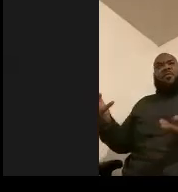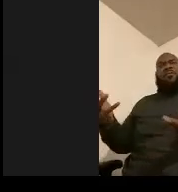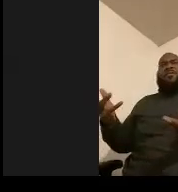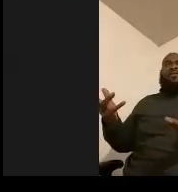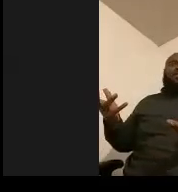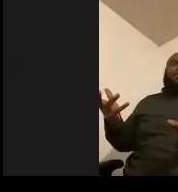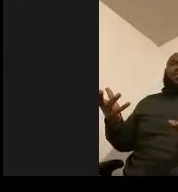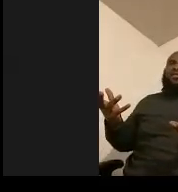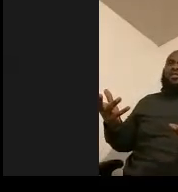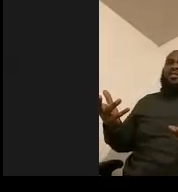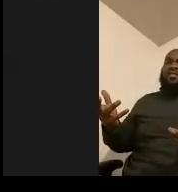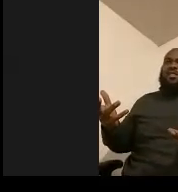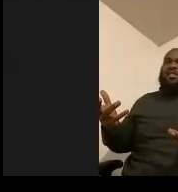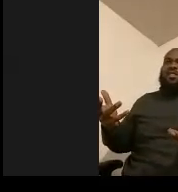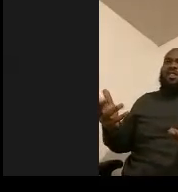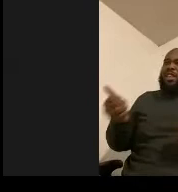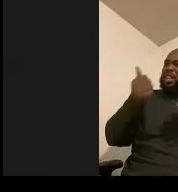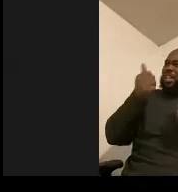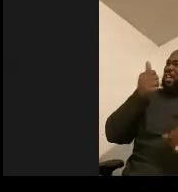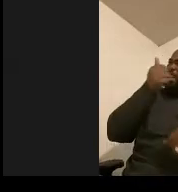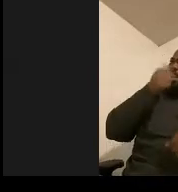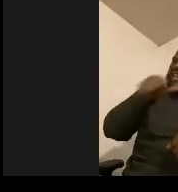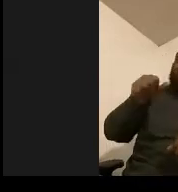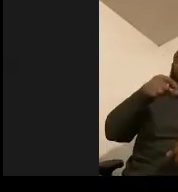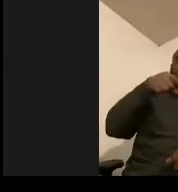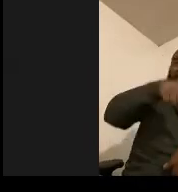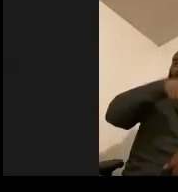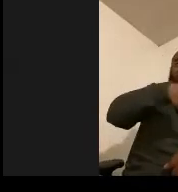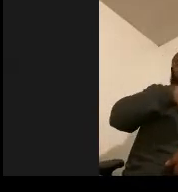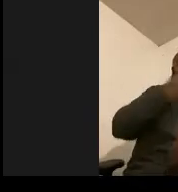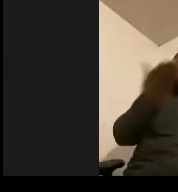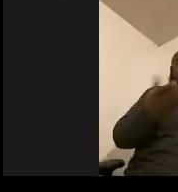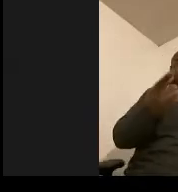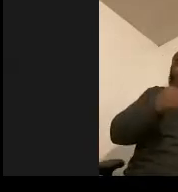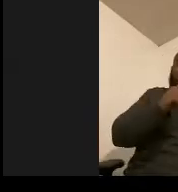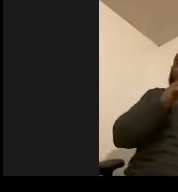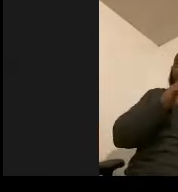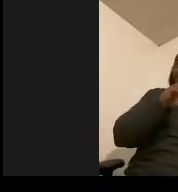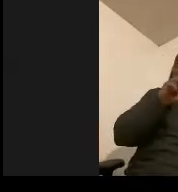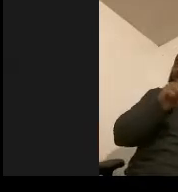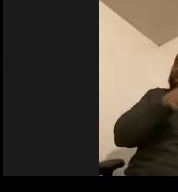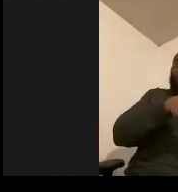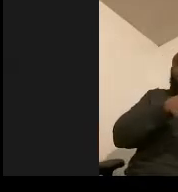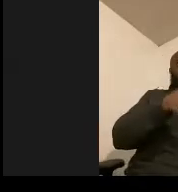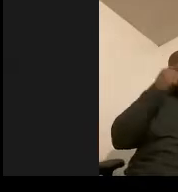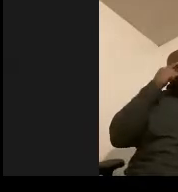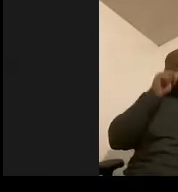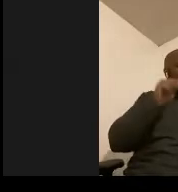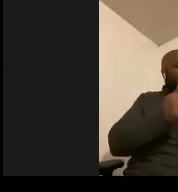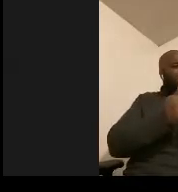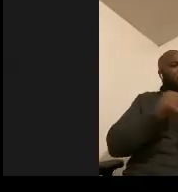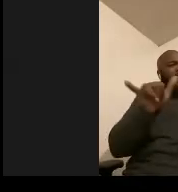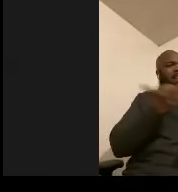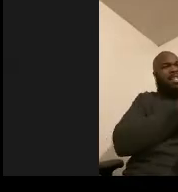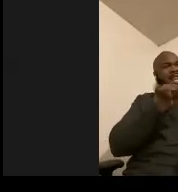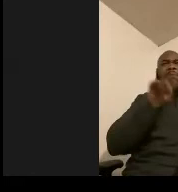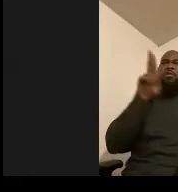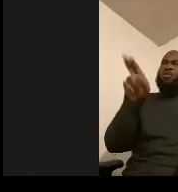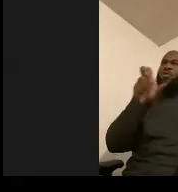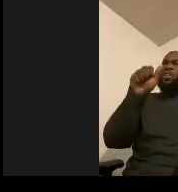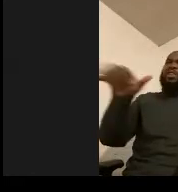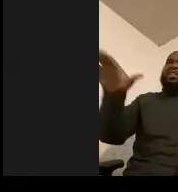States that takes gender and sexuality and racism clearly has to be thinking globally as well at what militarism